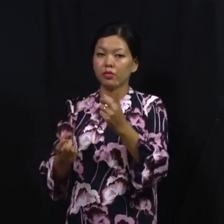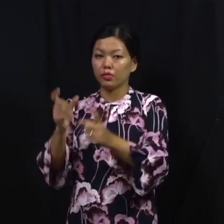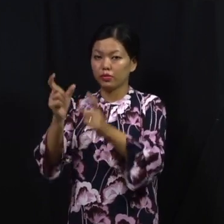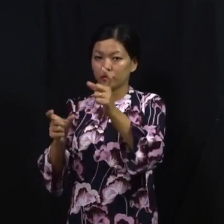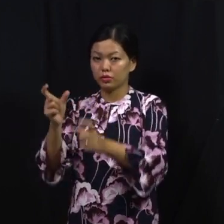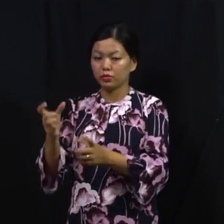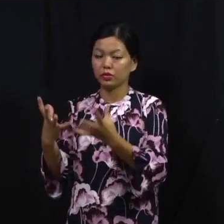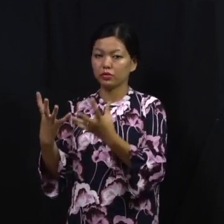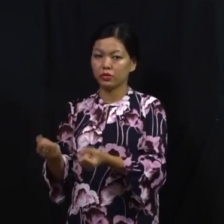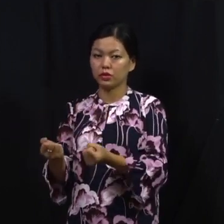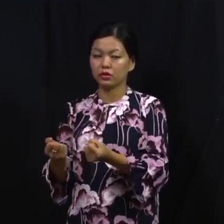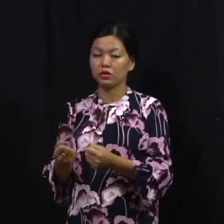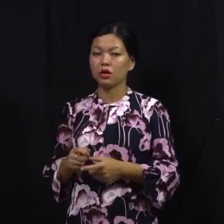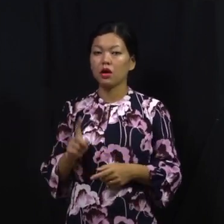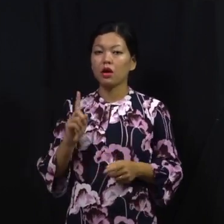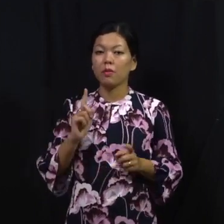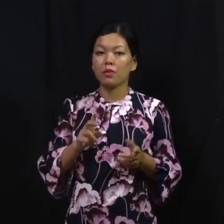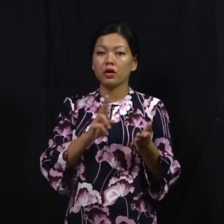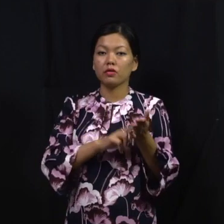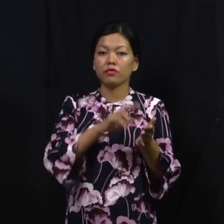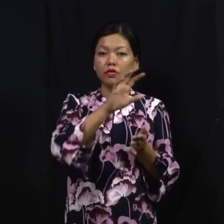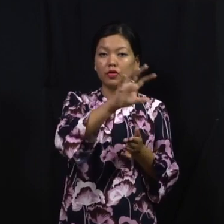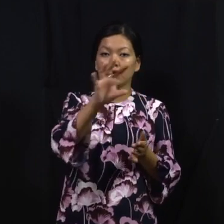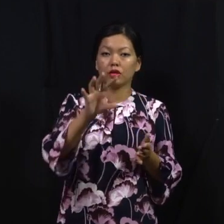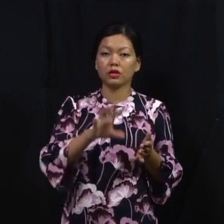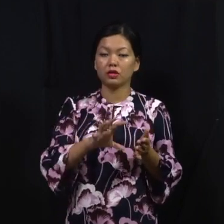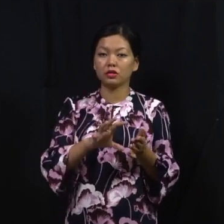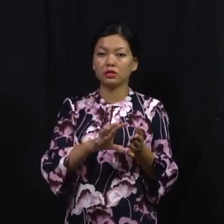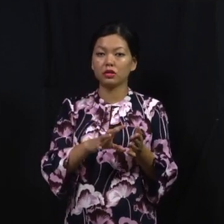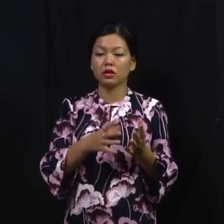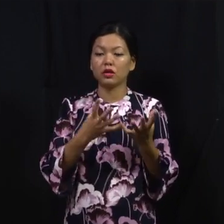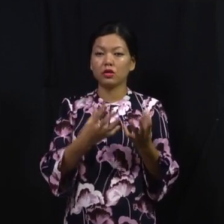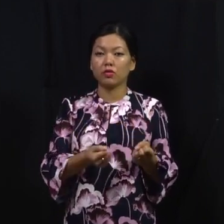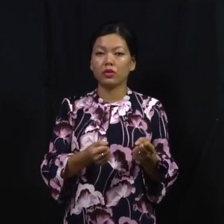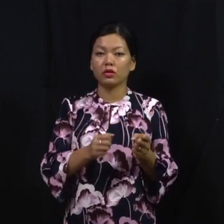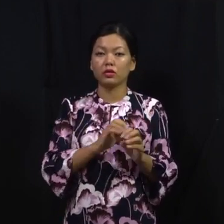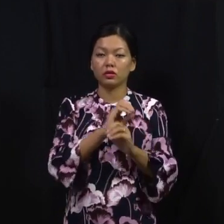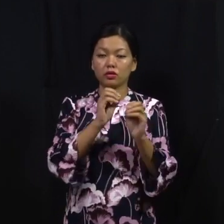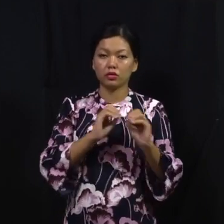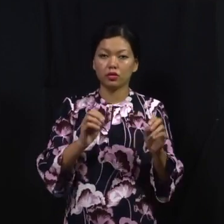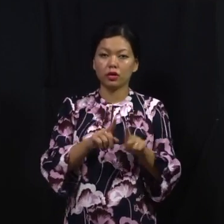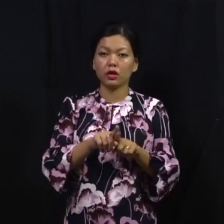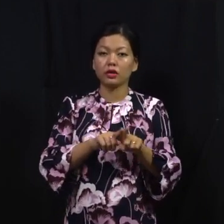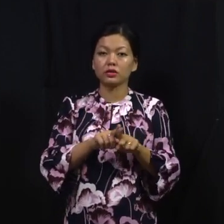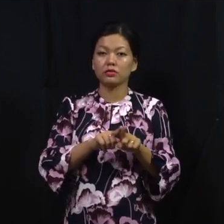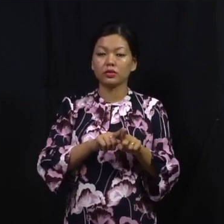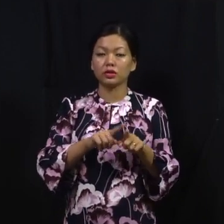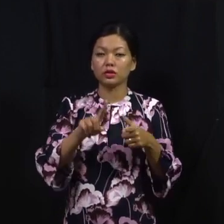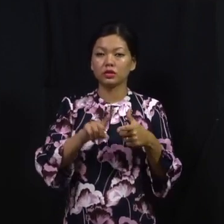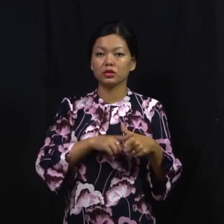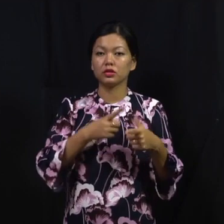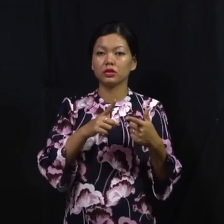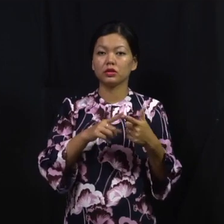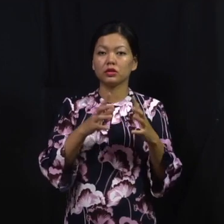example, the Jewish population, she is scattered all over the world, right? Even in US, even in Israel, mostly in the Western countries.